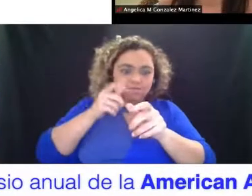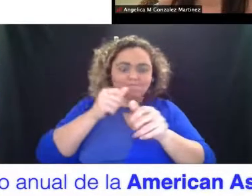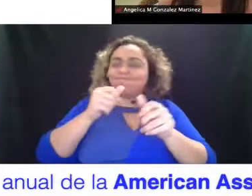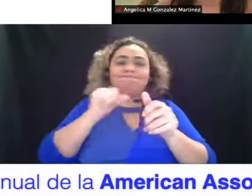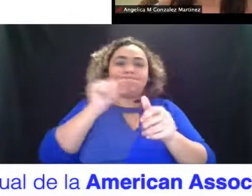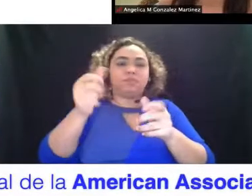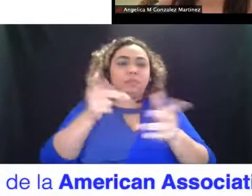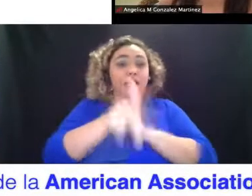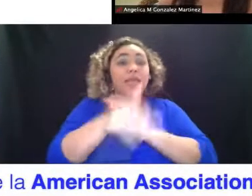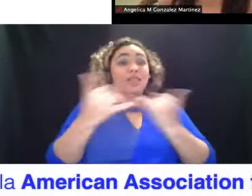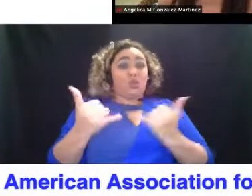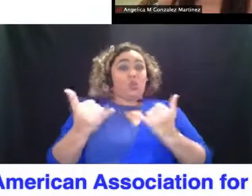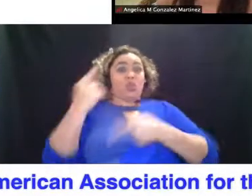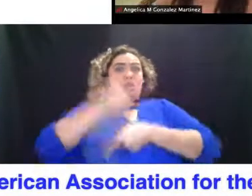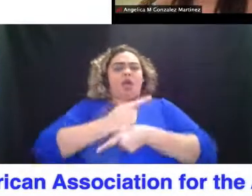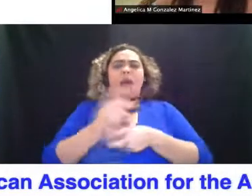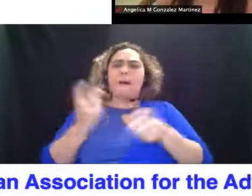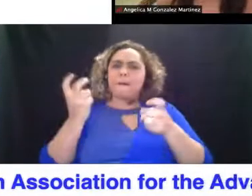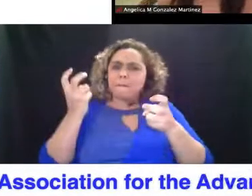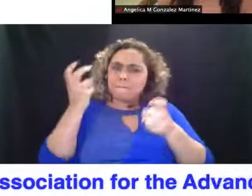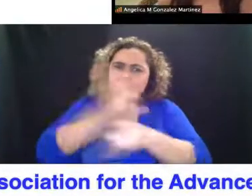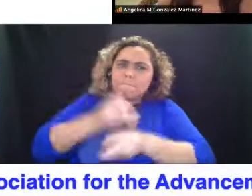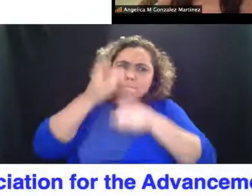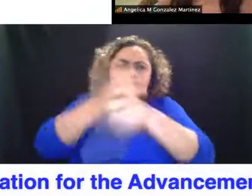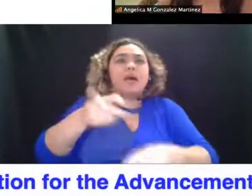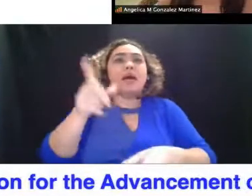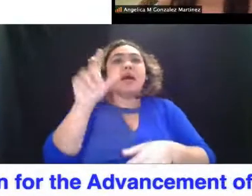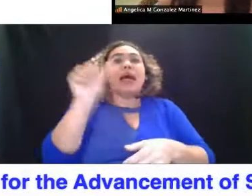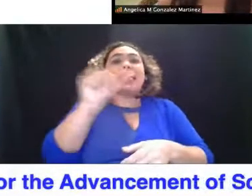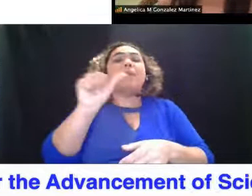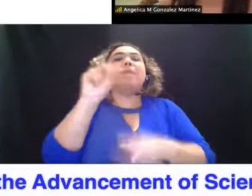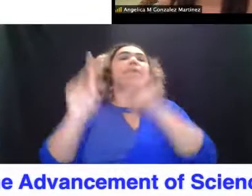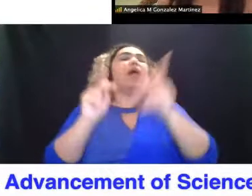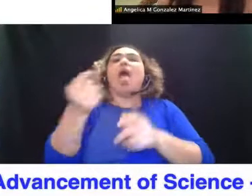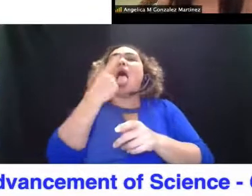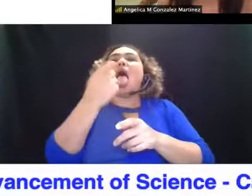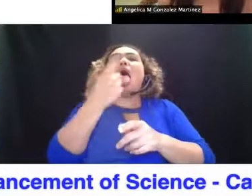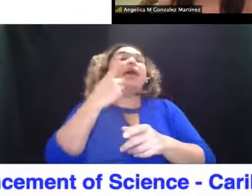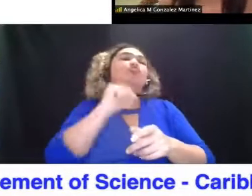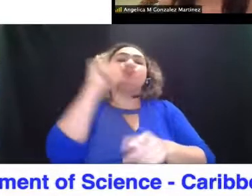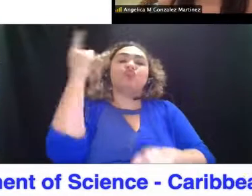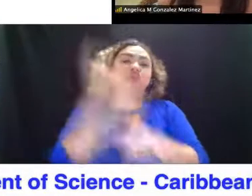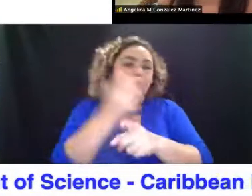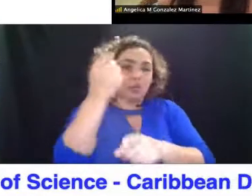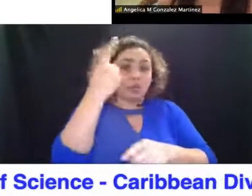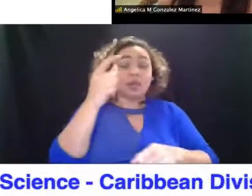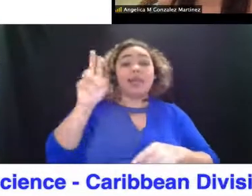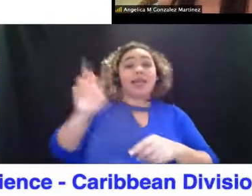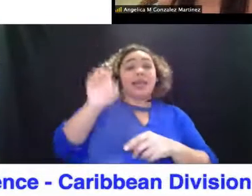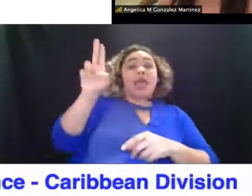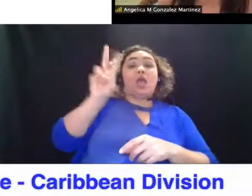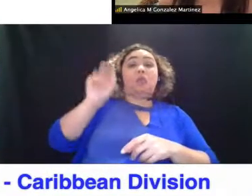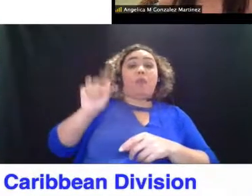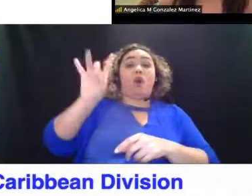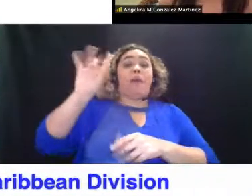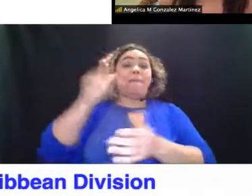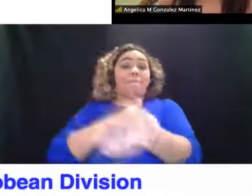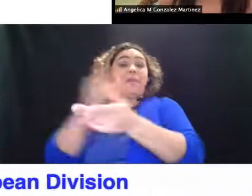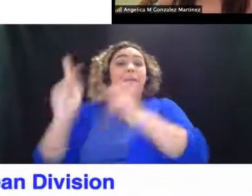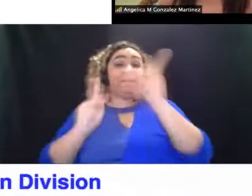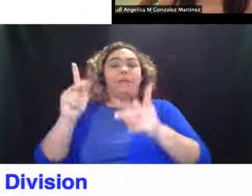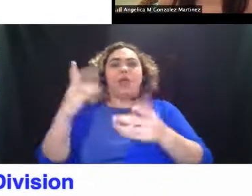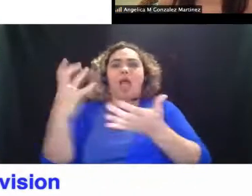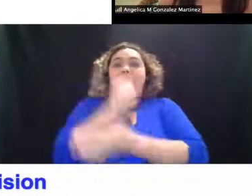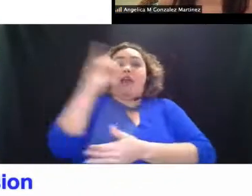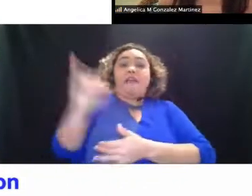big problem due to overuse of antibiotics and improper use. In the United States, 2.8 million of people acquire infection